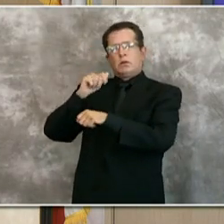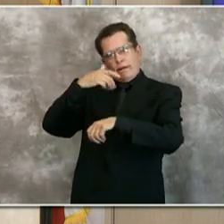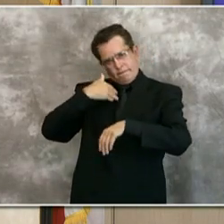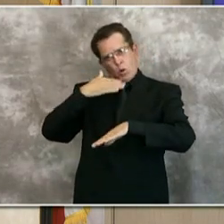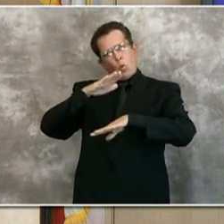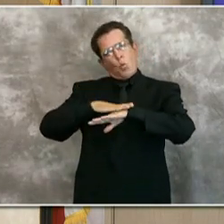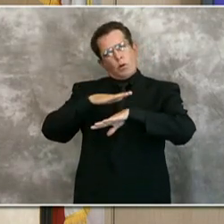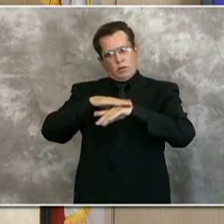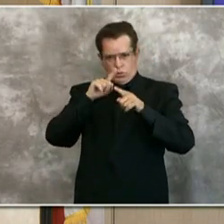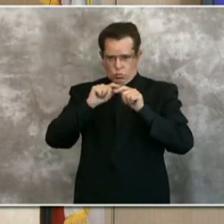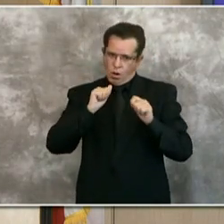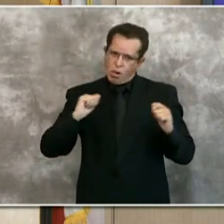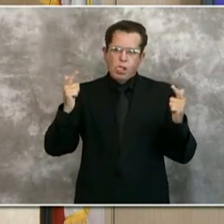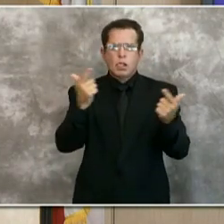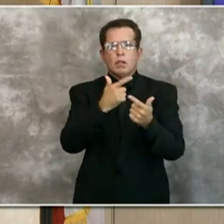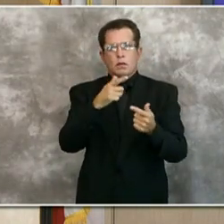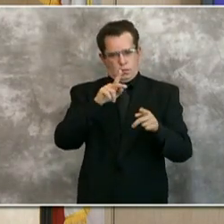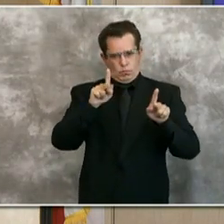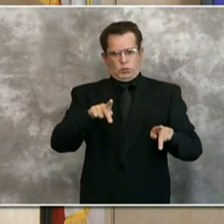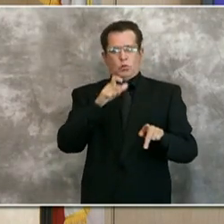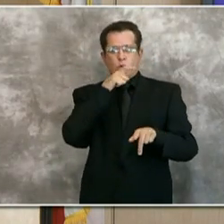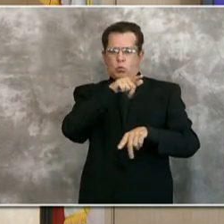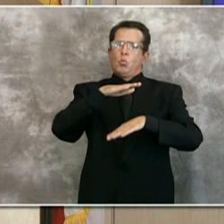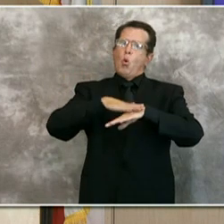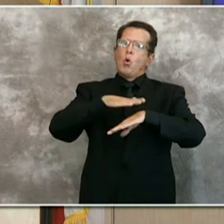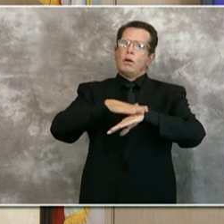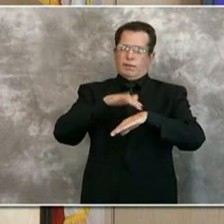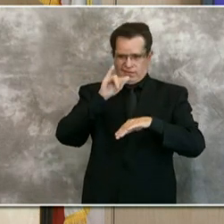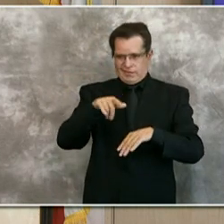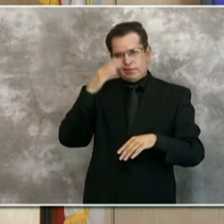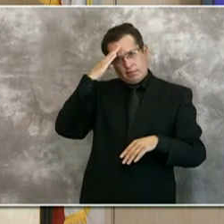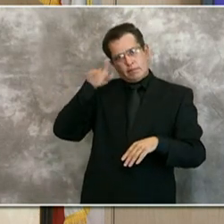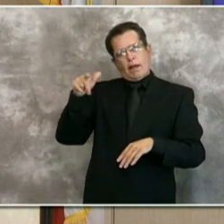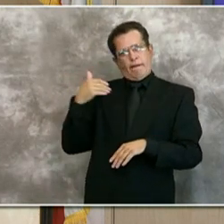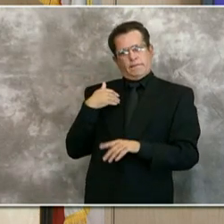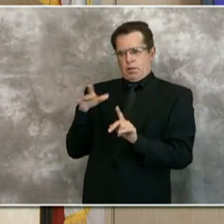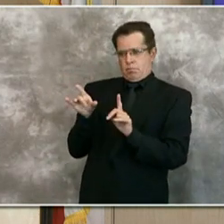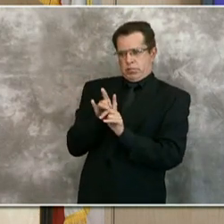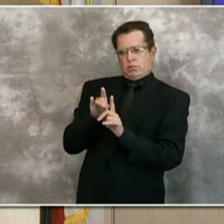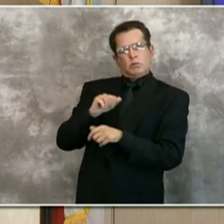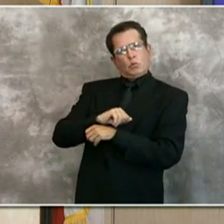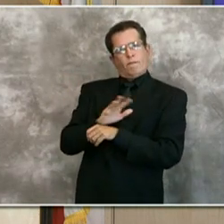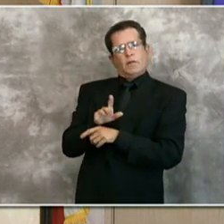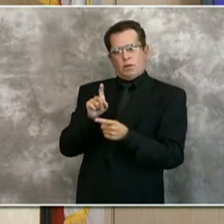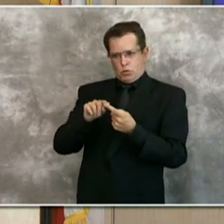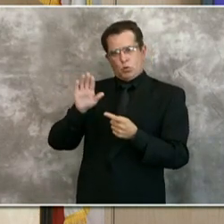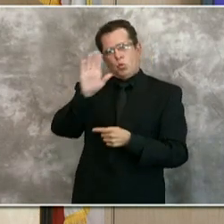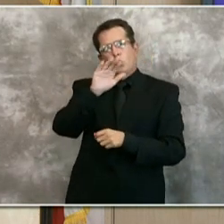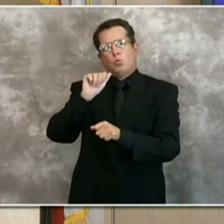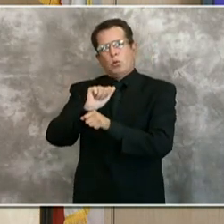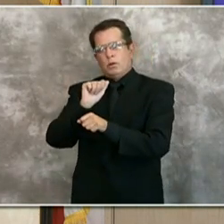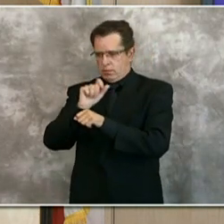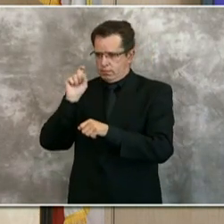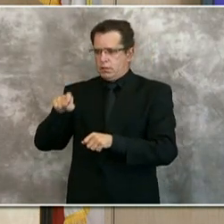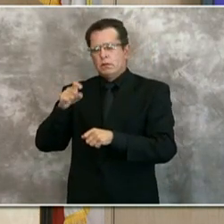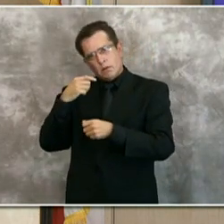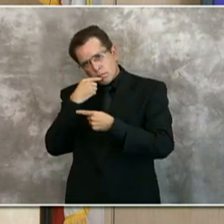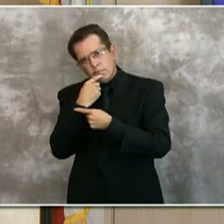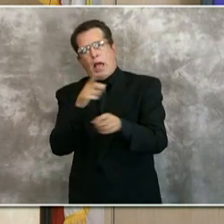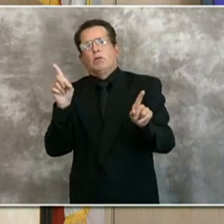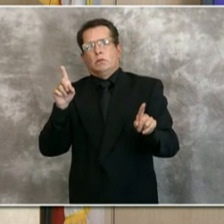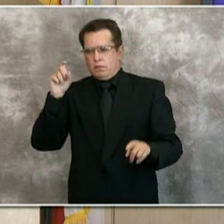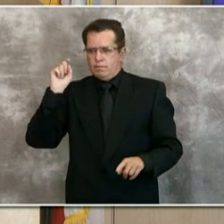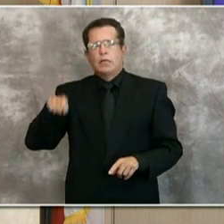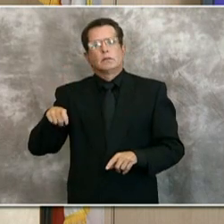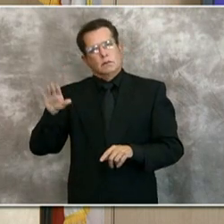physical location, even if they were not a close contact, that there has been an outbreak at their place of employment, and give them instructions about steps and things that they